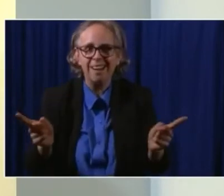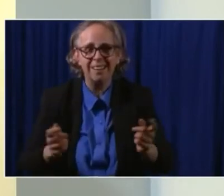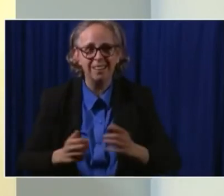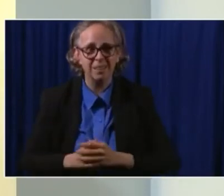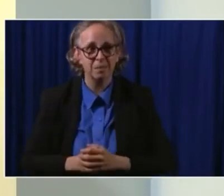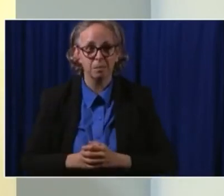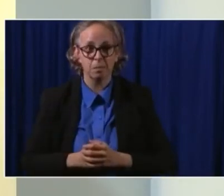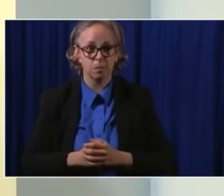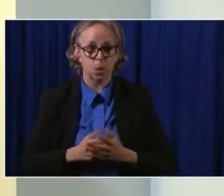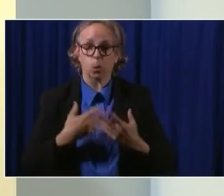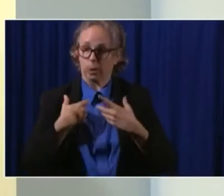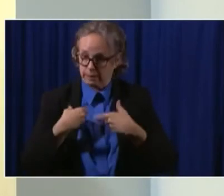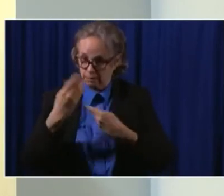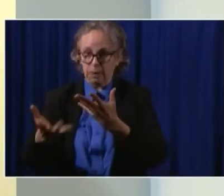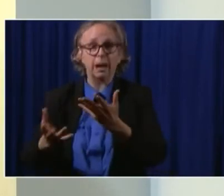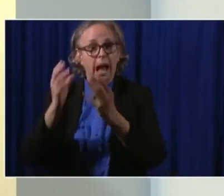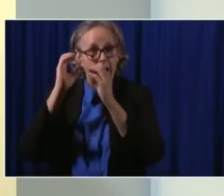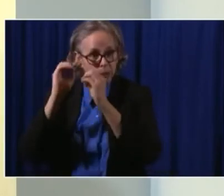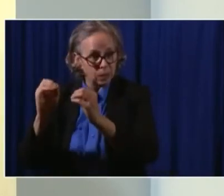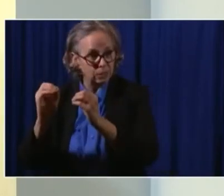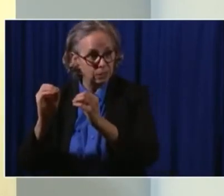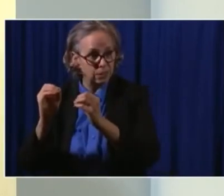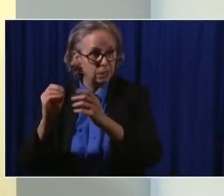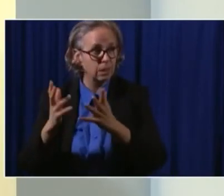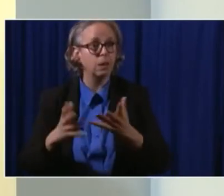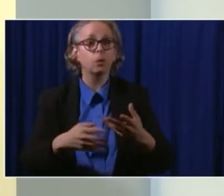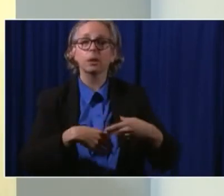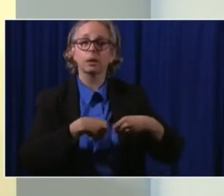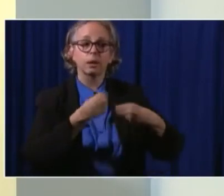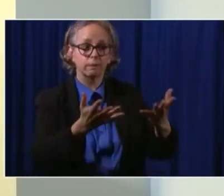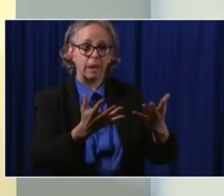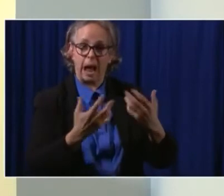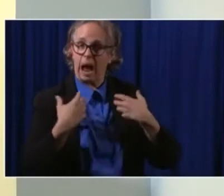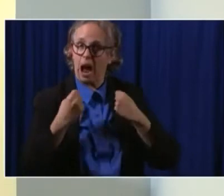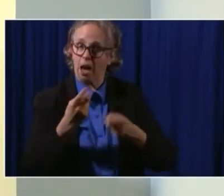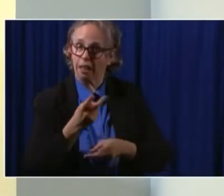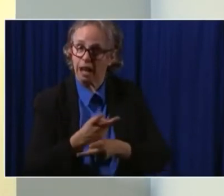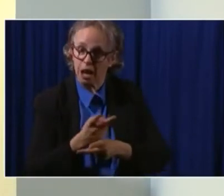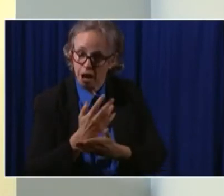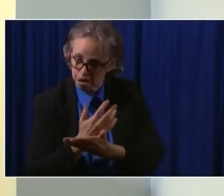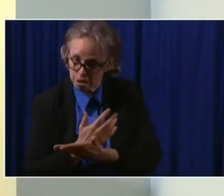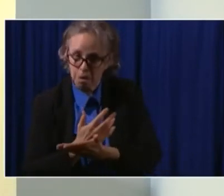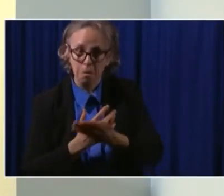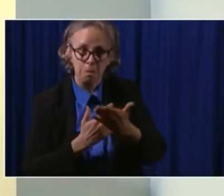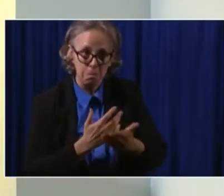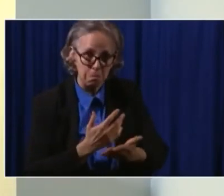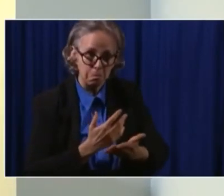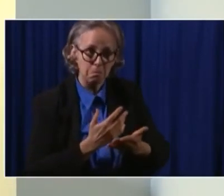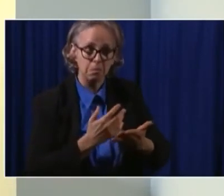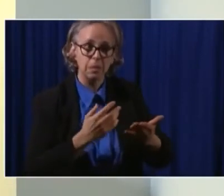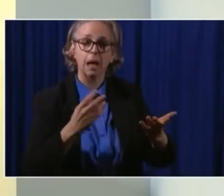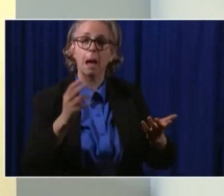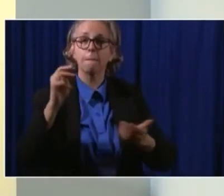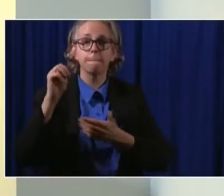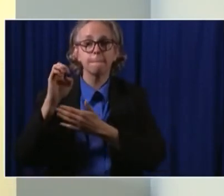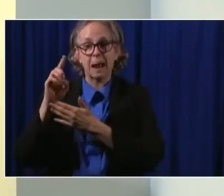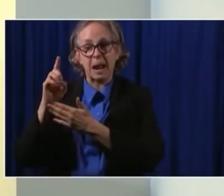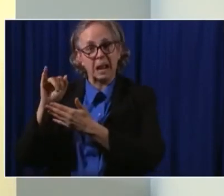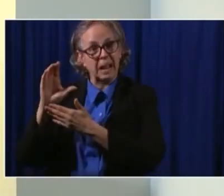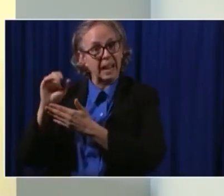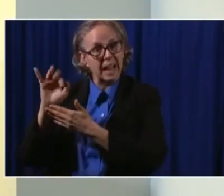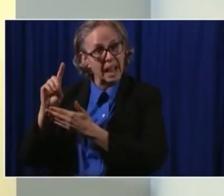through Medicaid, through their public services that we provide at the state and local level. So economic momentum